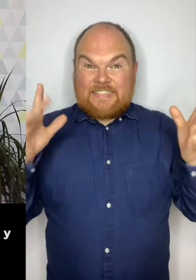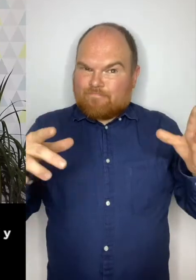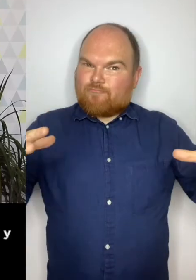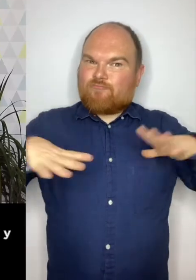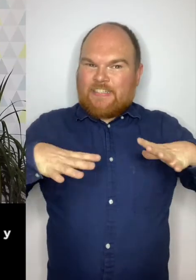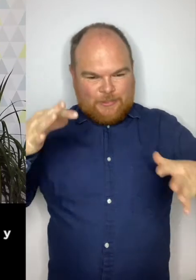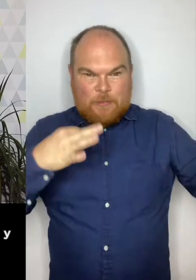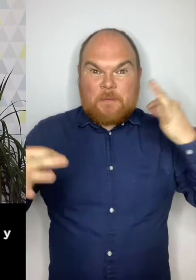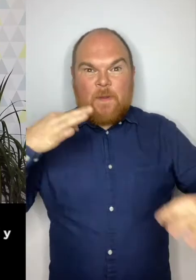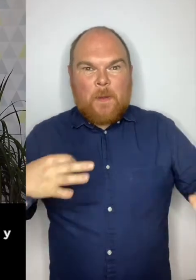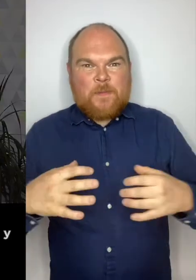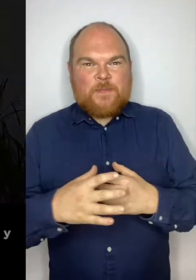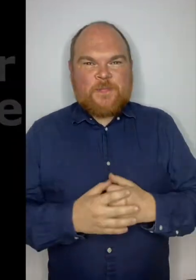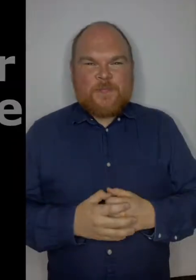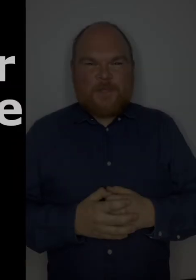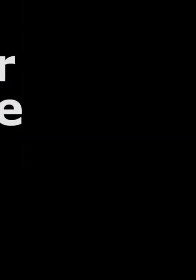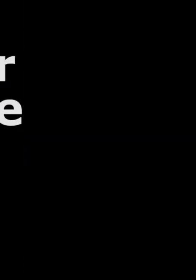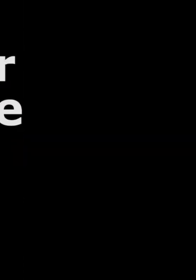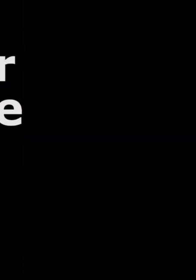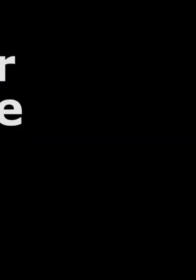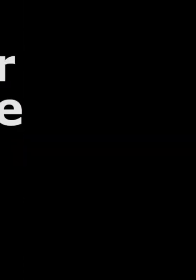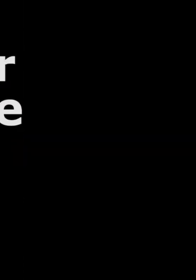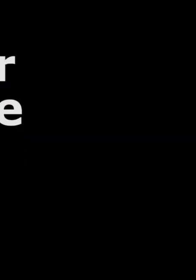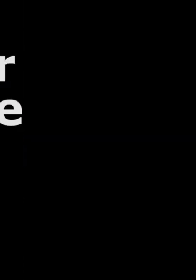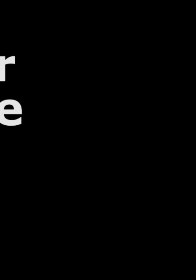Great, that's it. You're ready to perform.